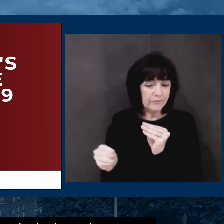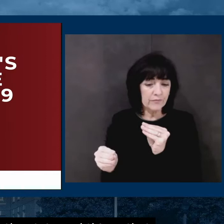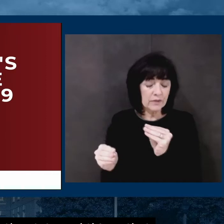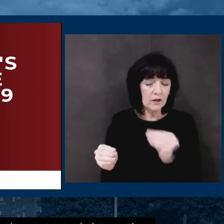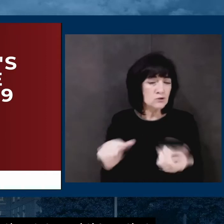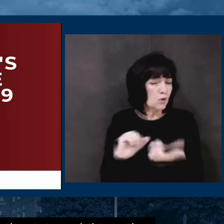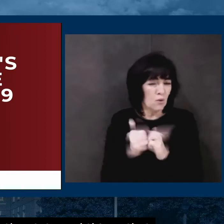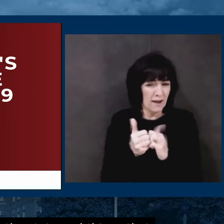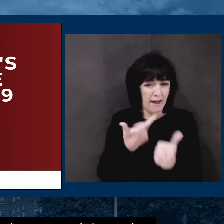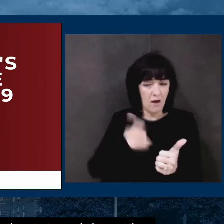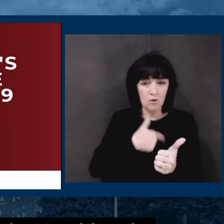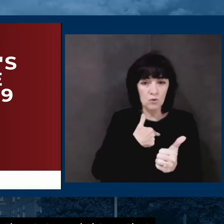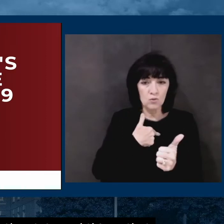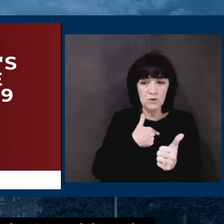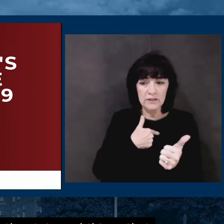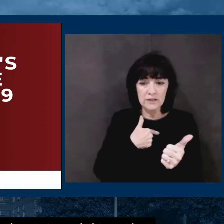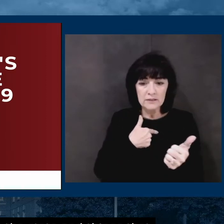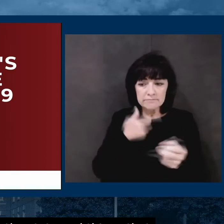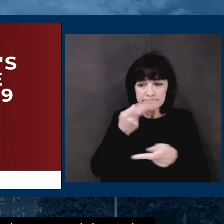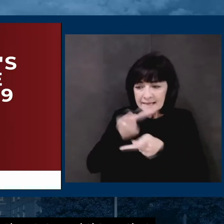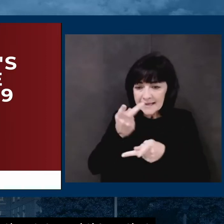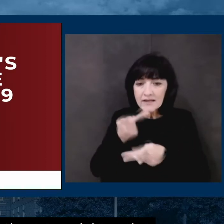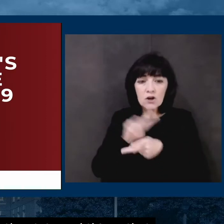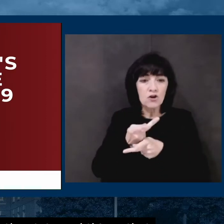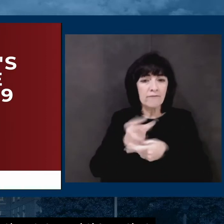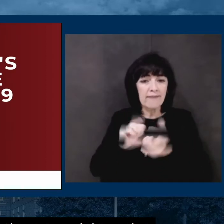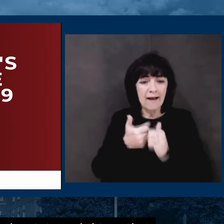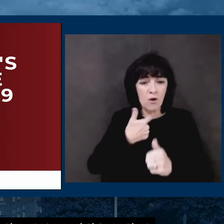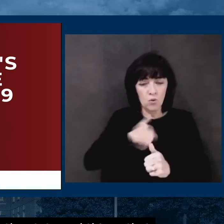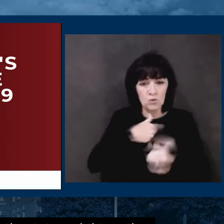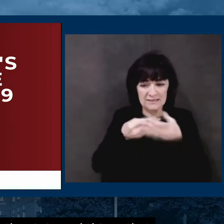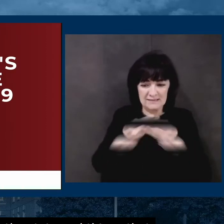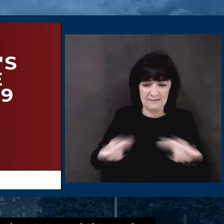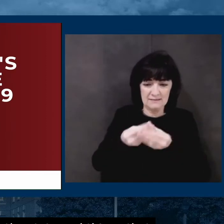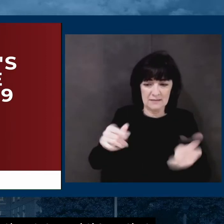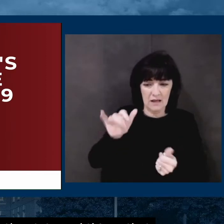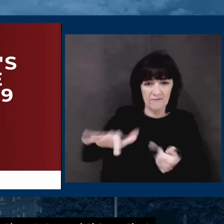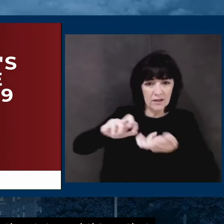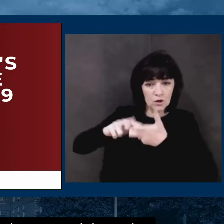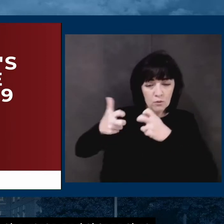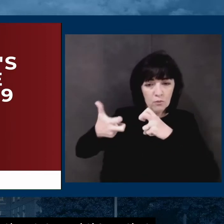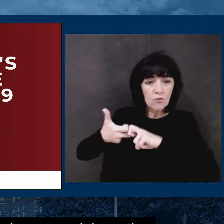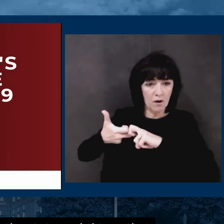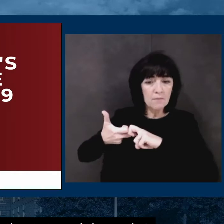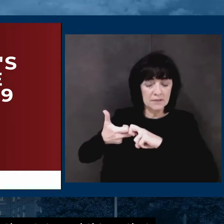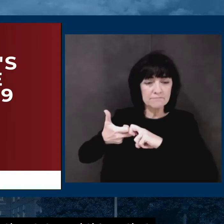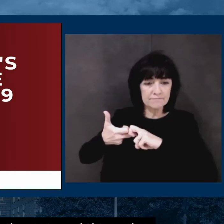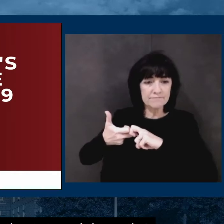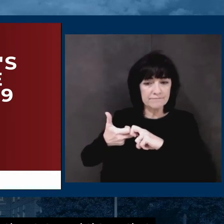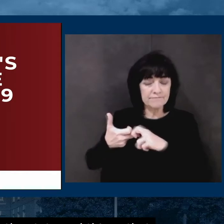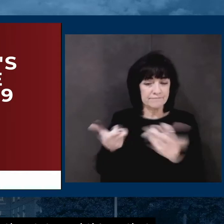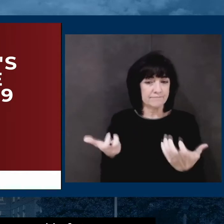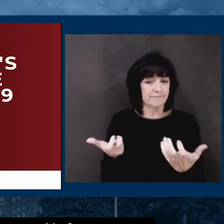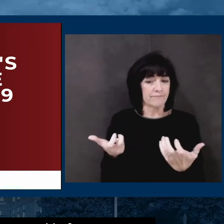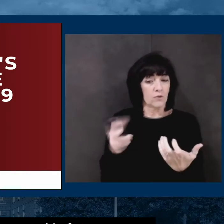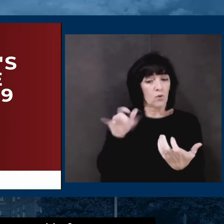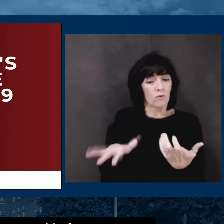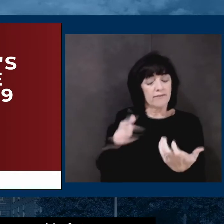mitigation efforts that we announced before Thanksgiving, which finally take